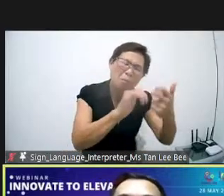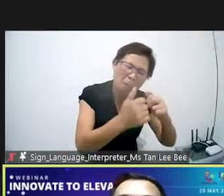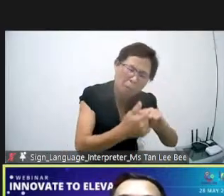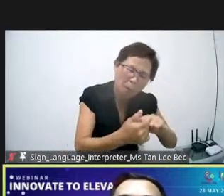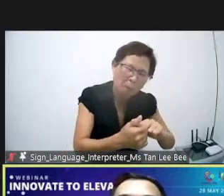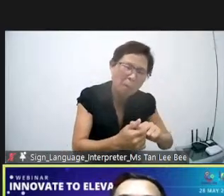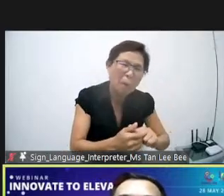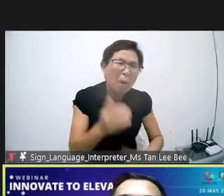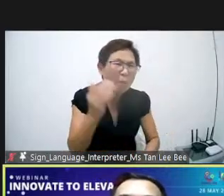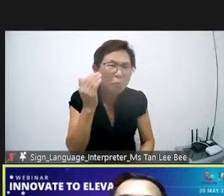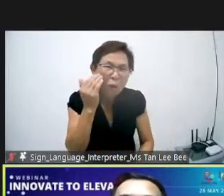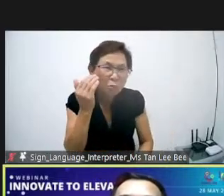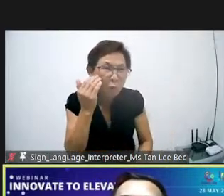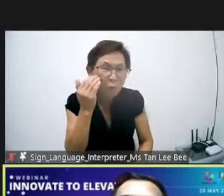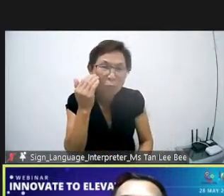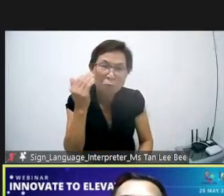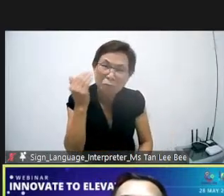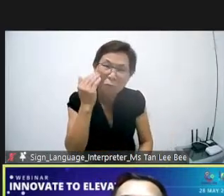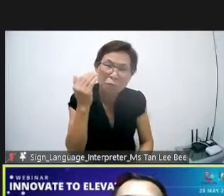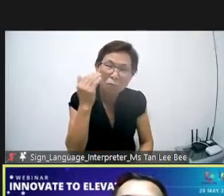of special